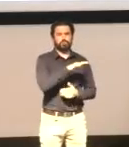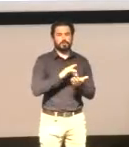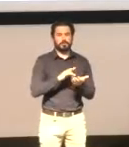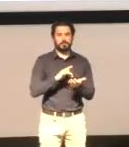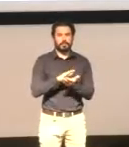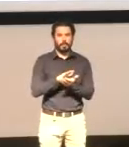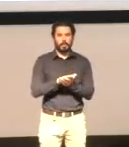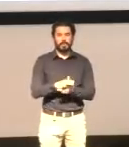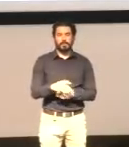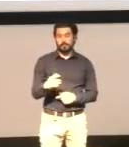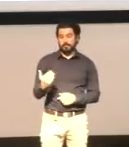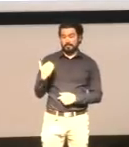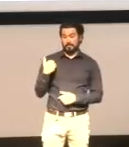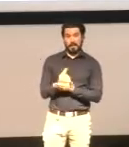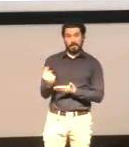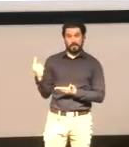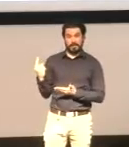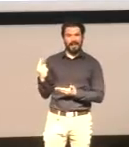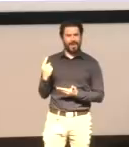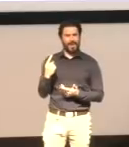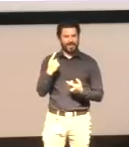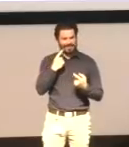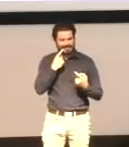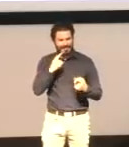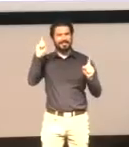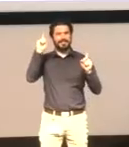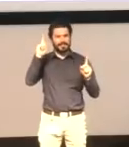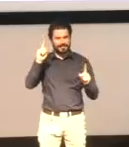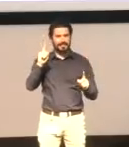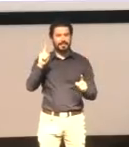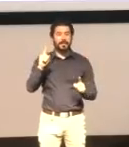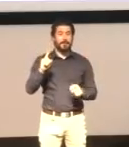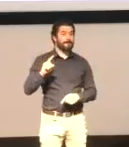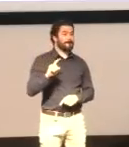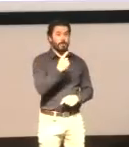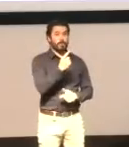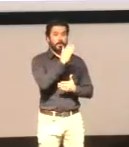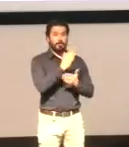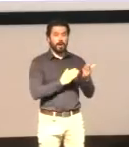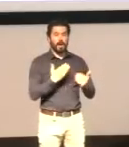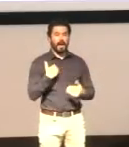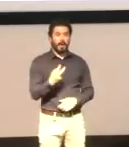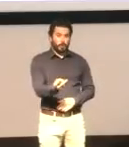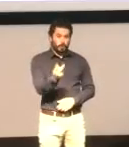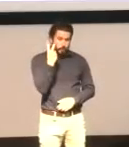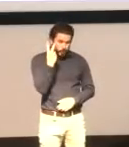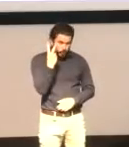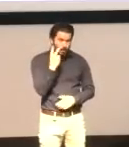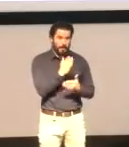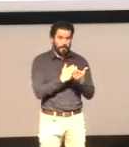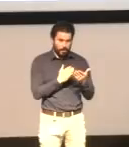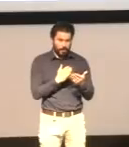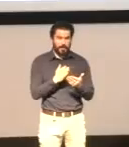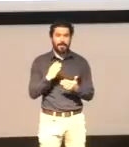a significant milestone for us. We completed phase 1 of our 2-phase virtual site visit.